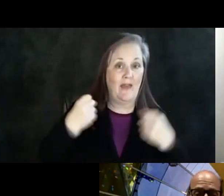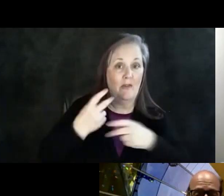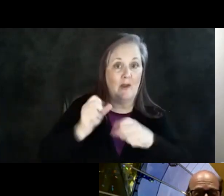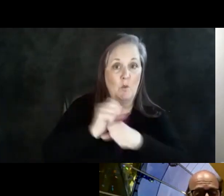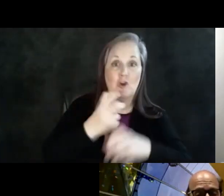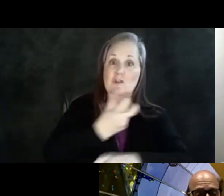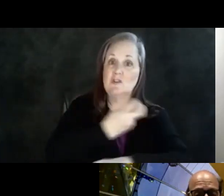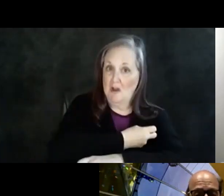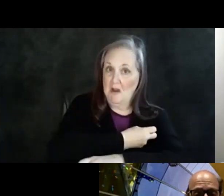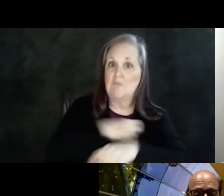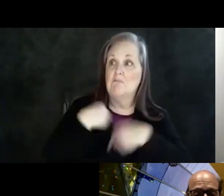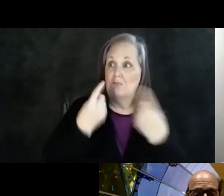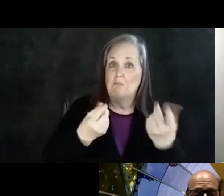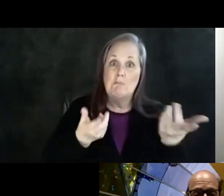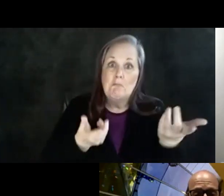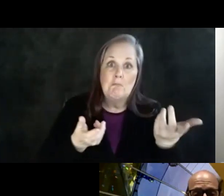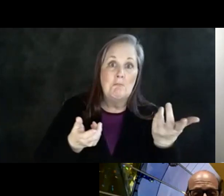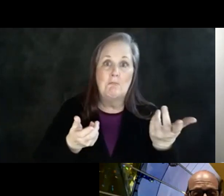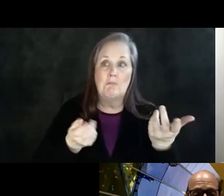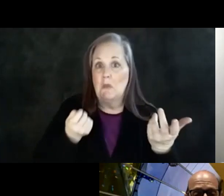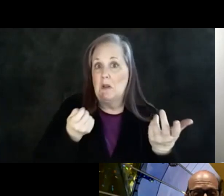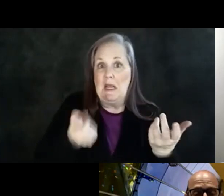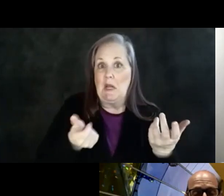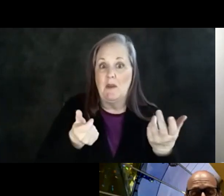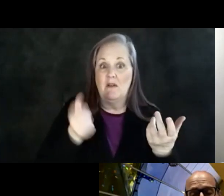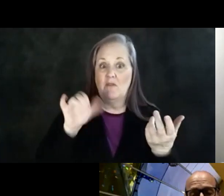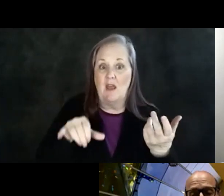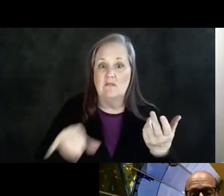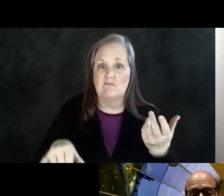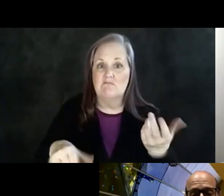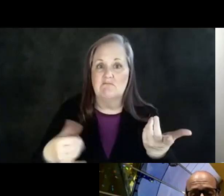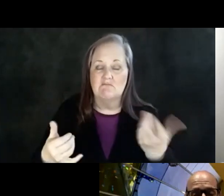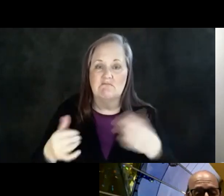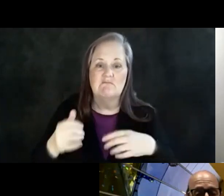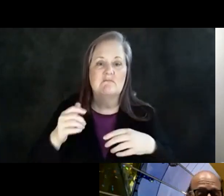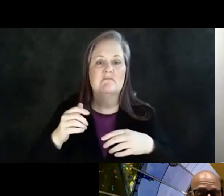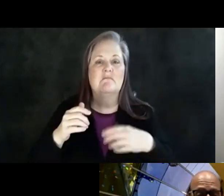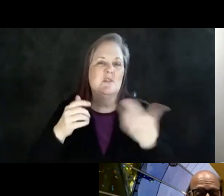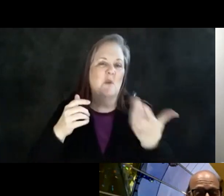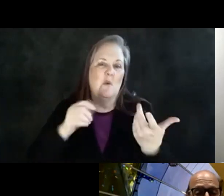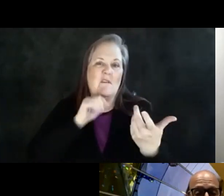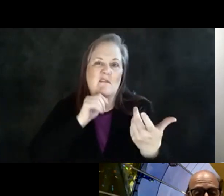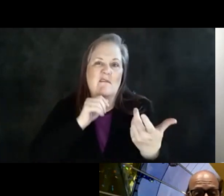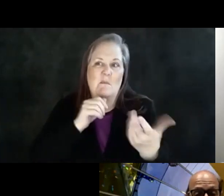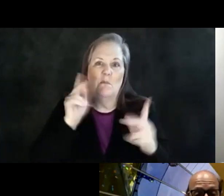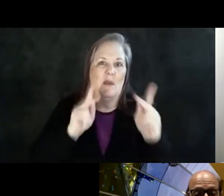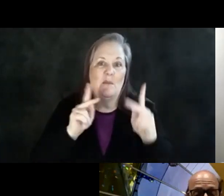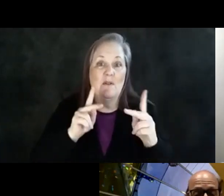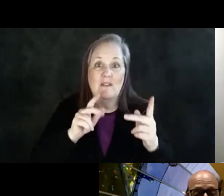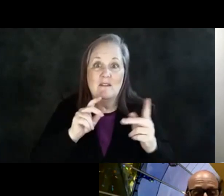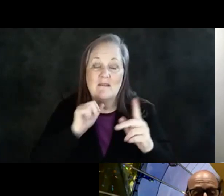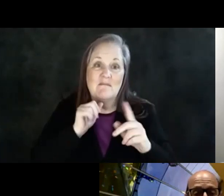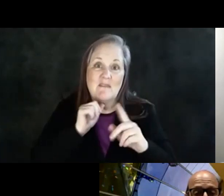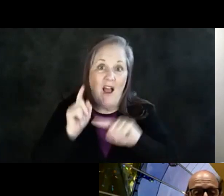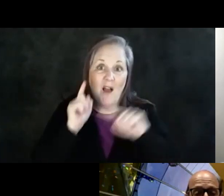it's been comparatively limited as far as enough to make people not come to work the